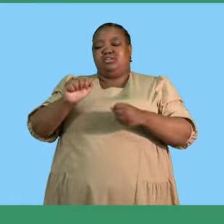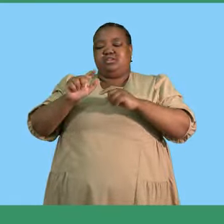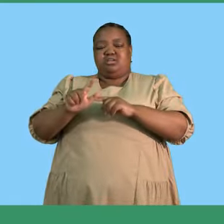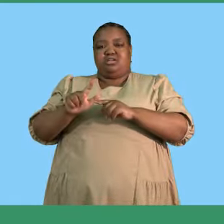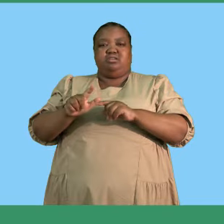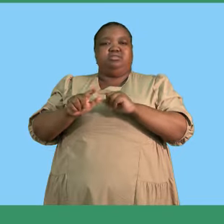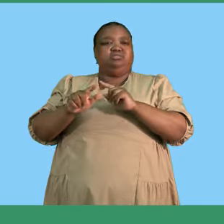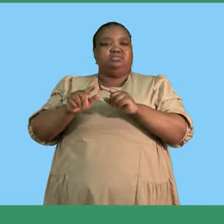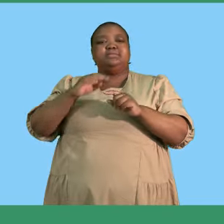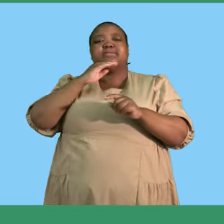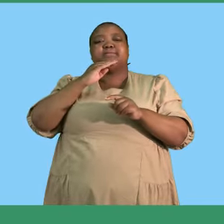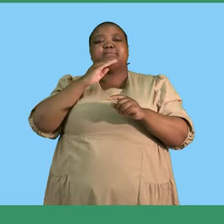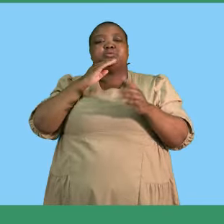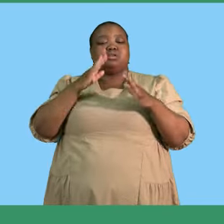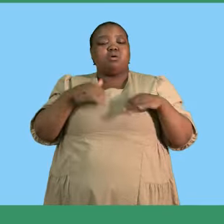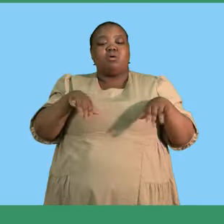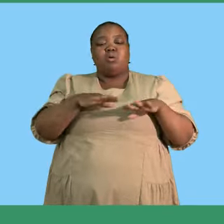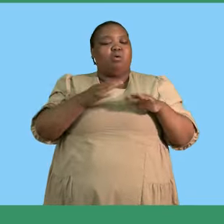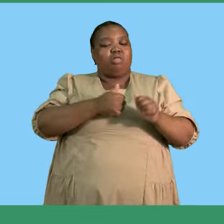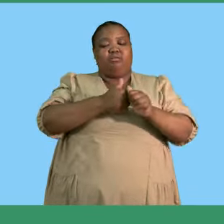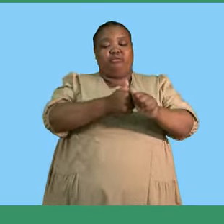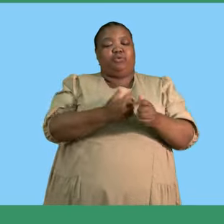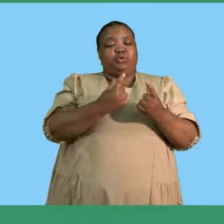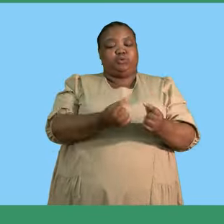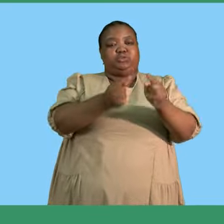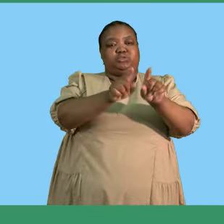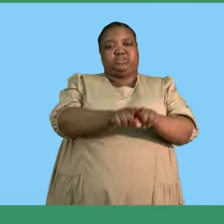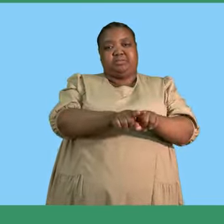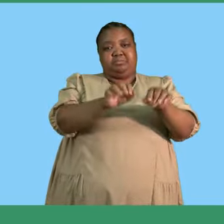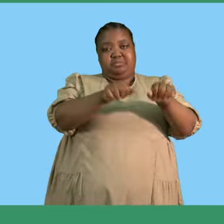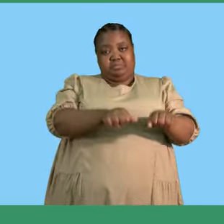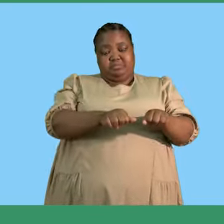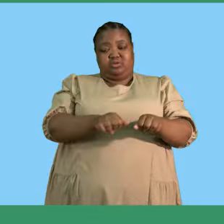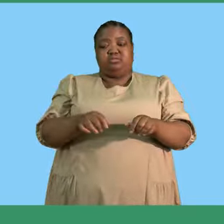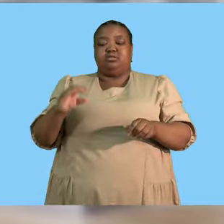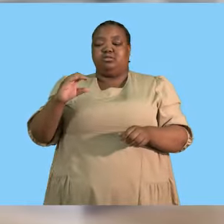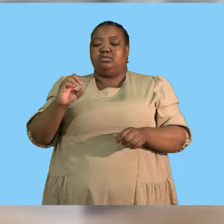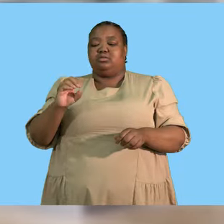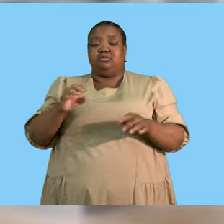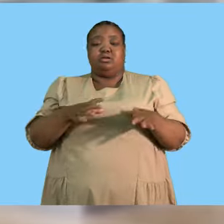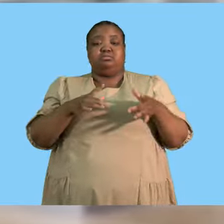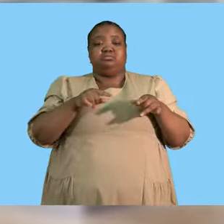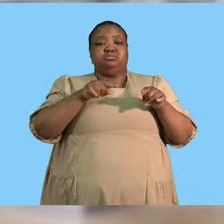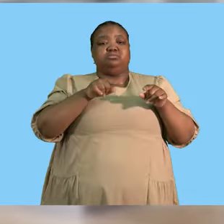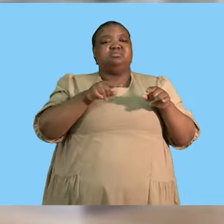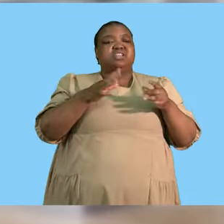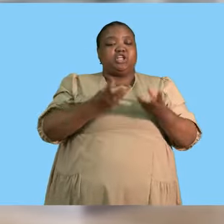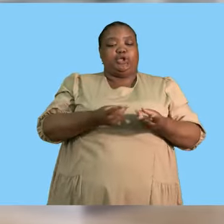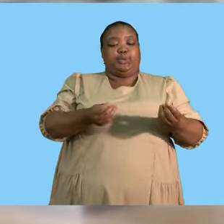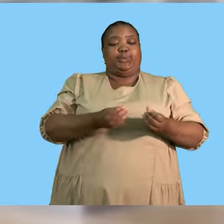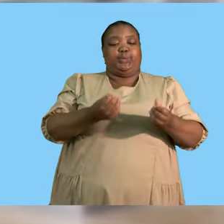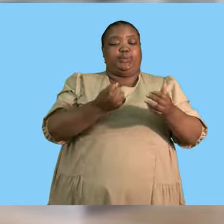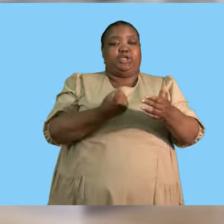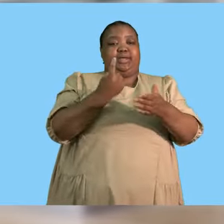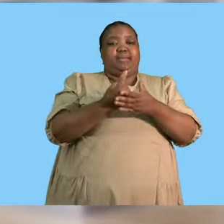solution is a solution that is followed by everyone. So, which means that conventional